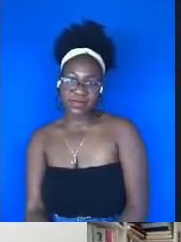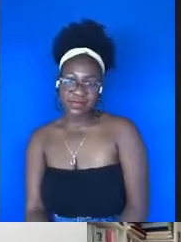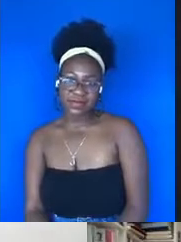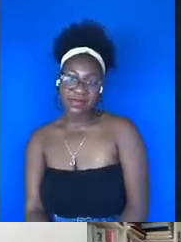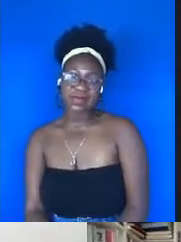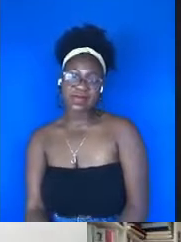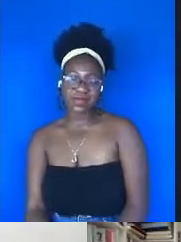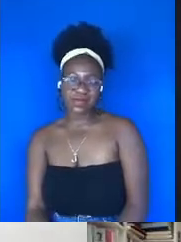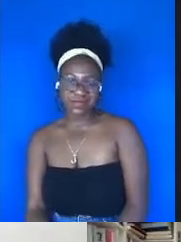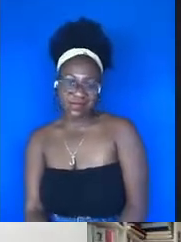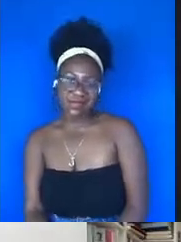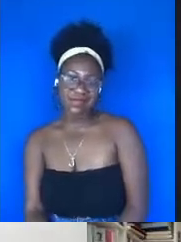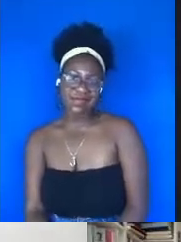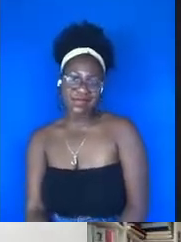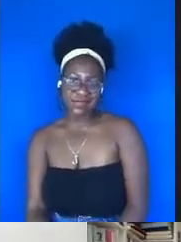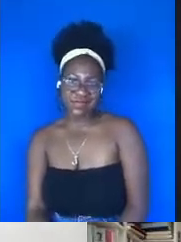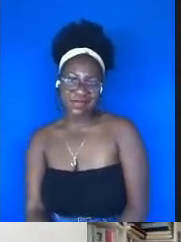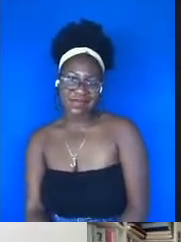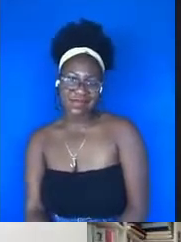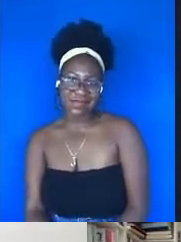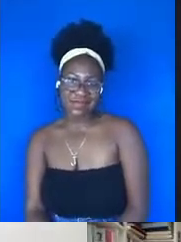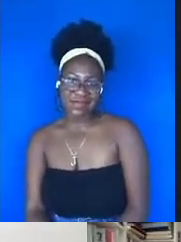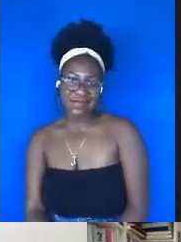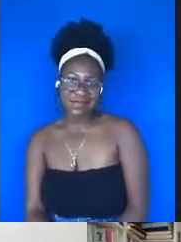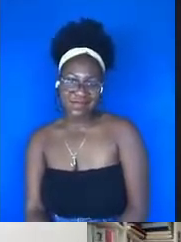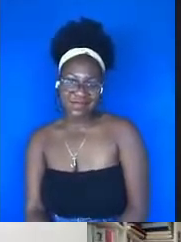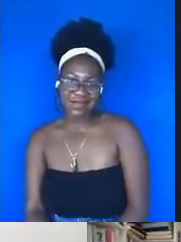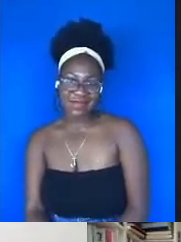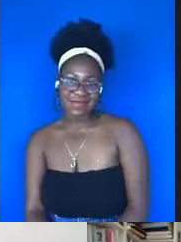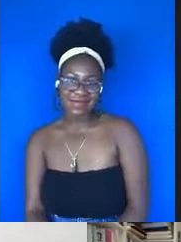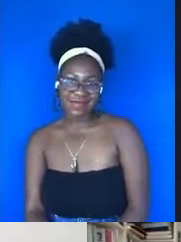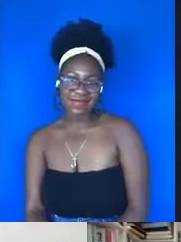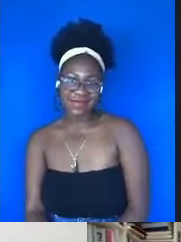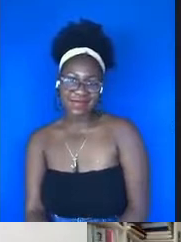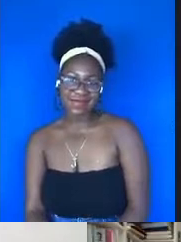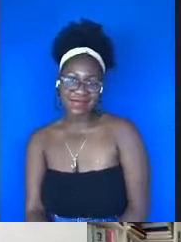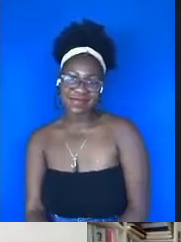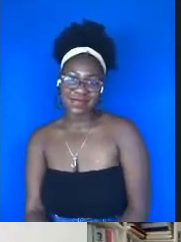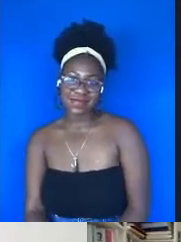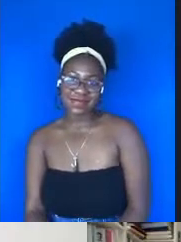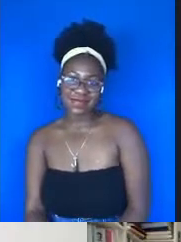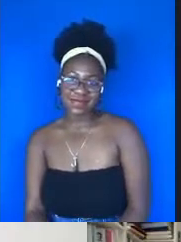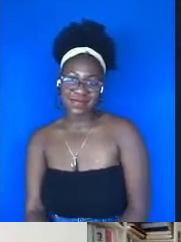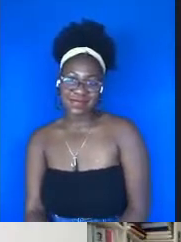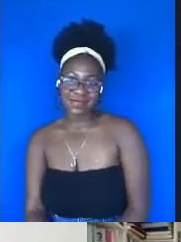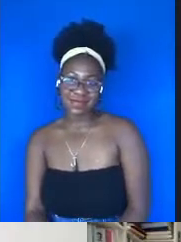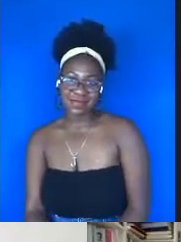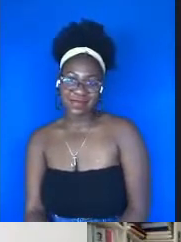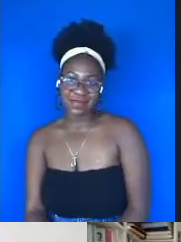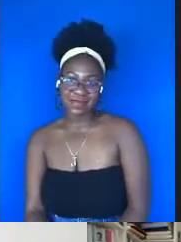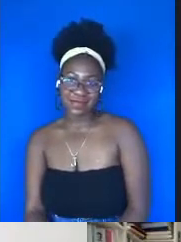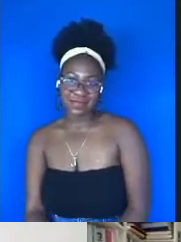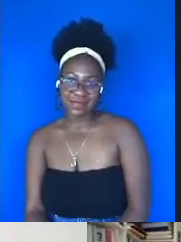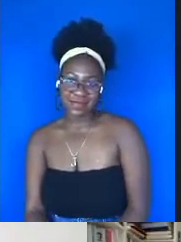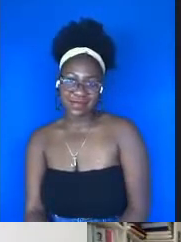up? Like, yeah, no, okay, yeah. Just to see what feels sexy that day. Cause some days it might be an